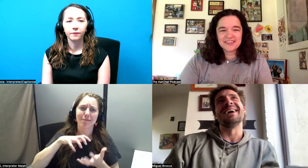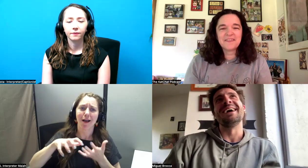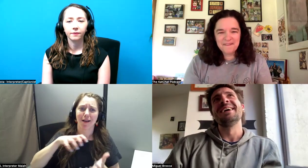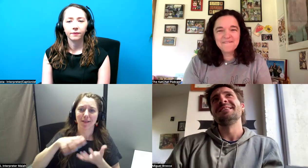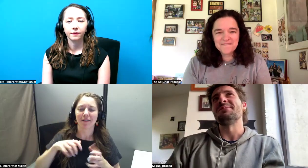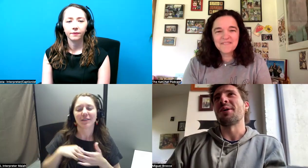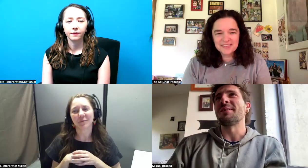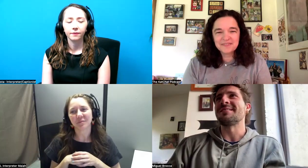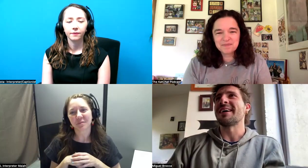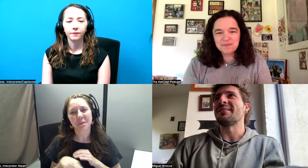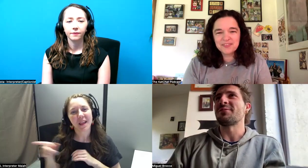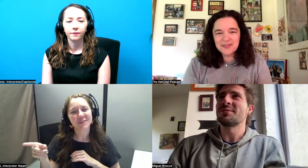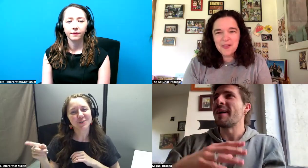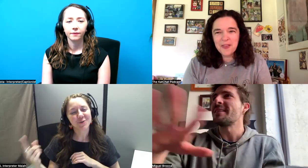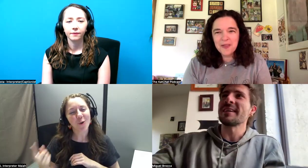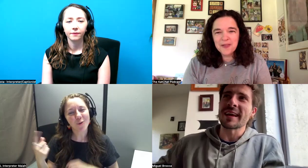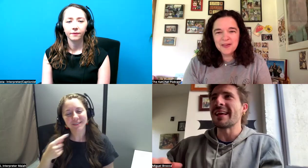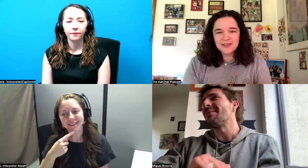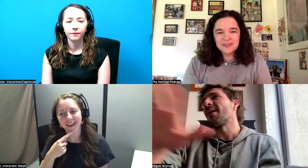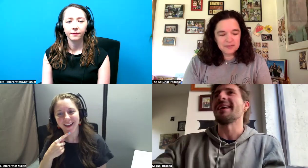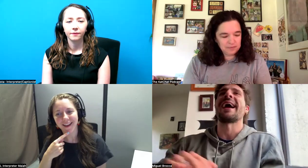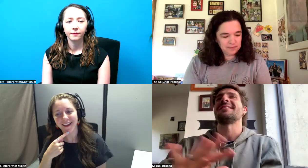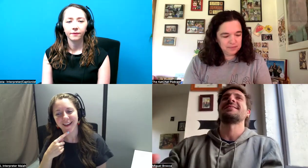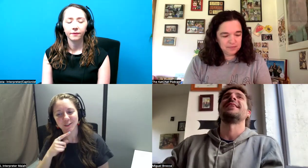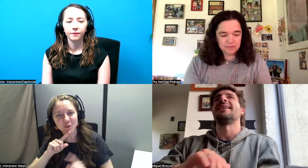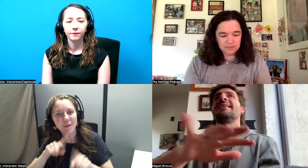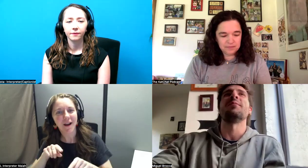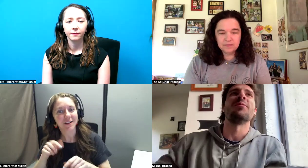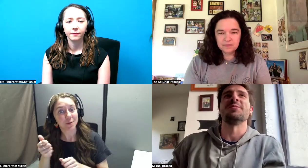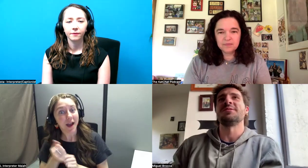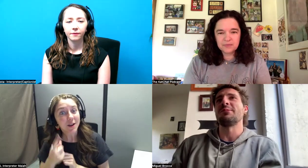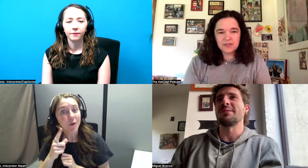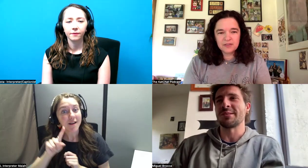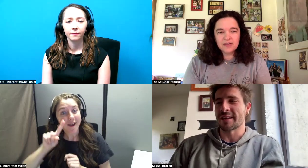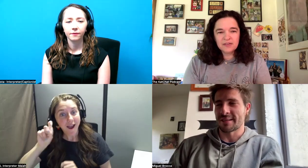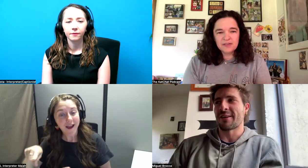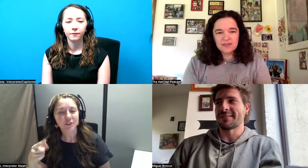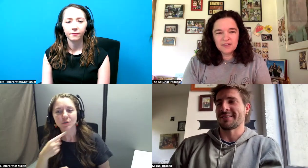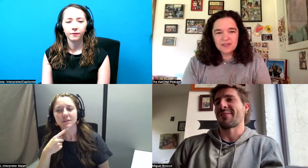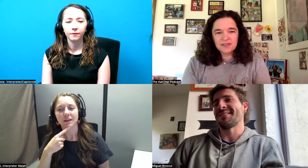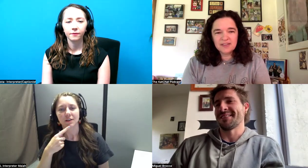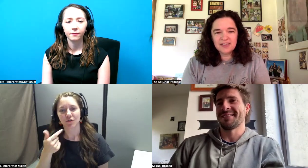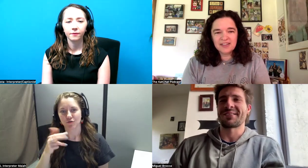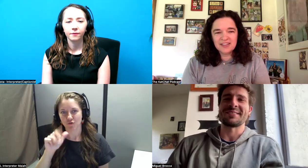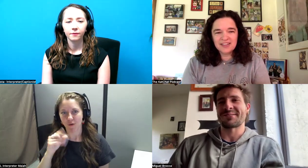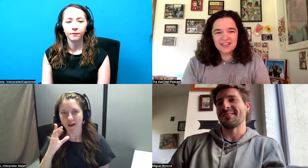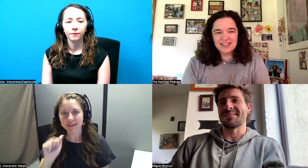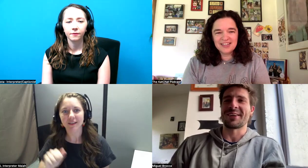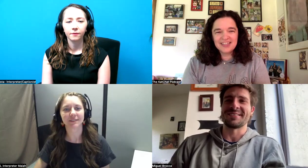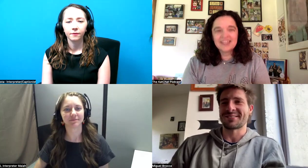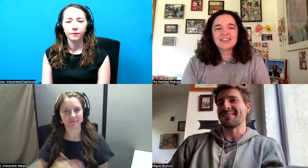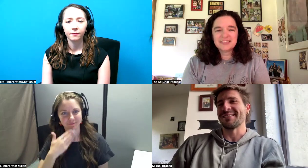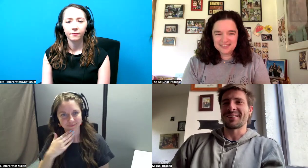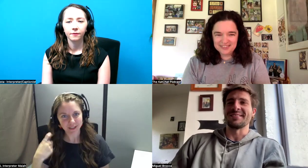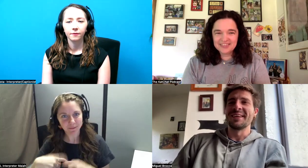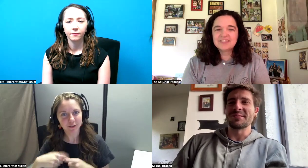And she would always say to anything anybody asked at any moment, she would always just like say gracias, gracias, gracias, gracias,